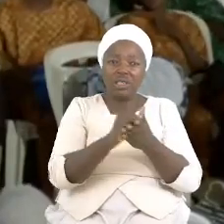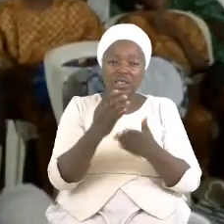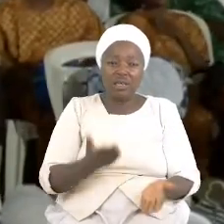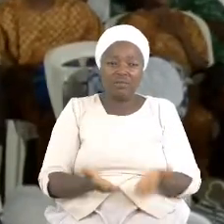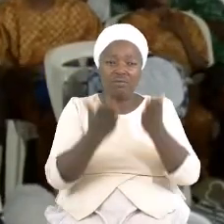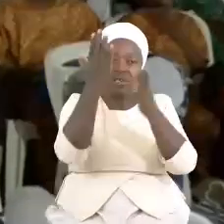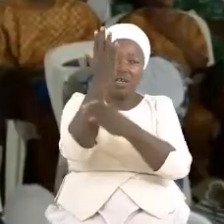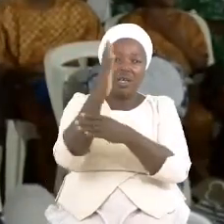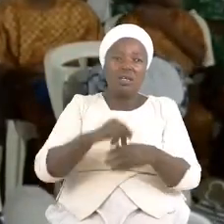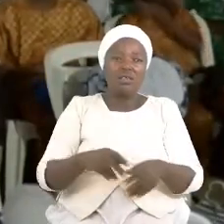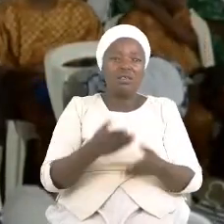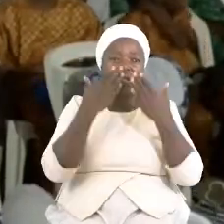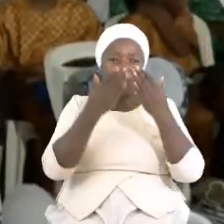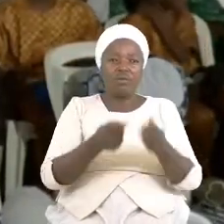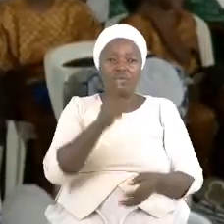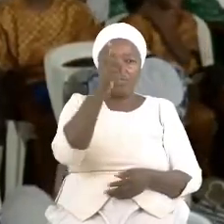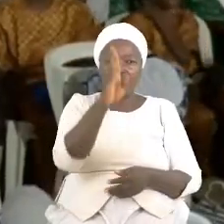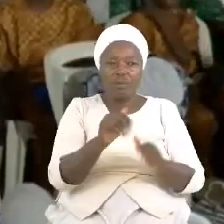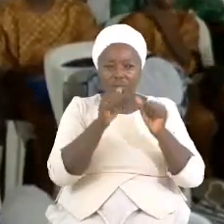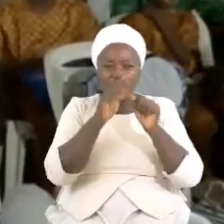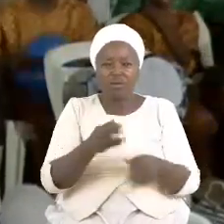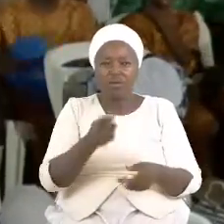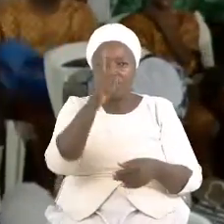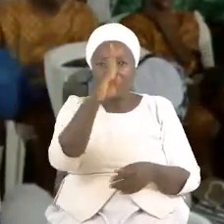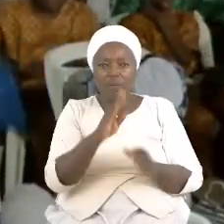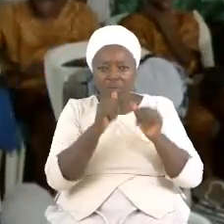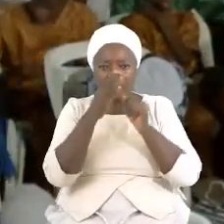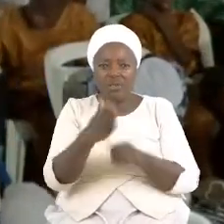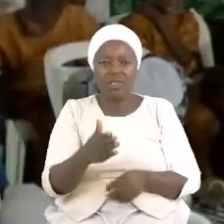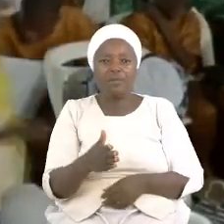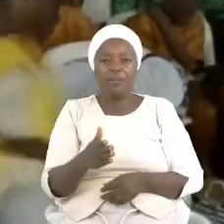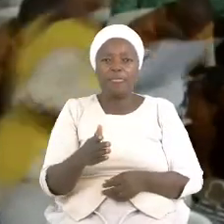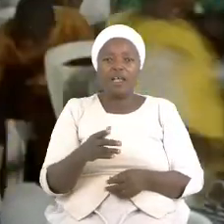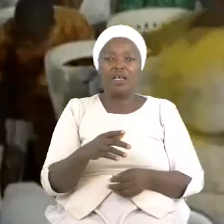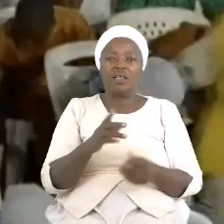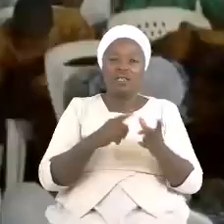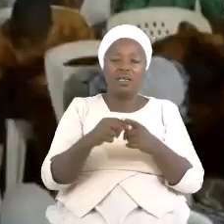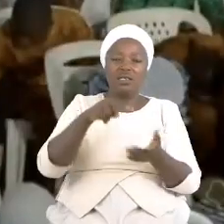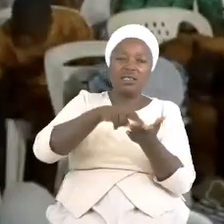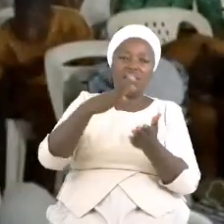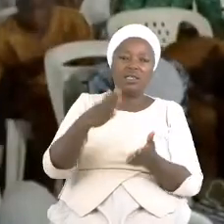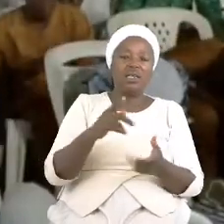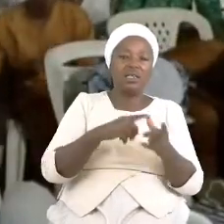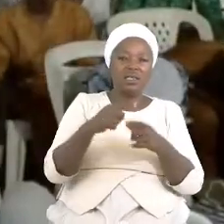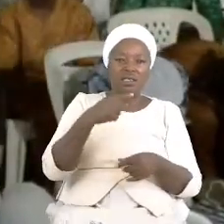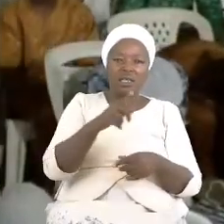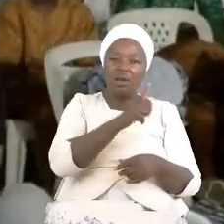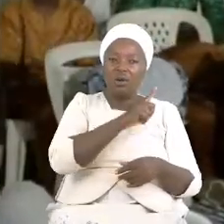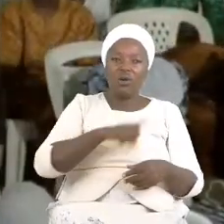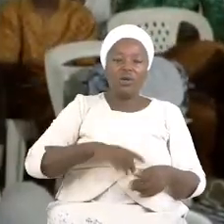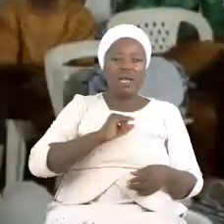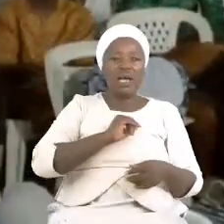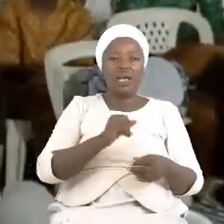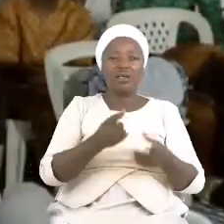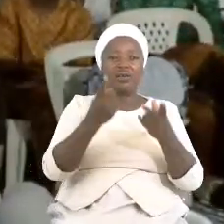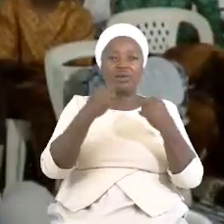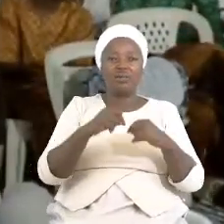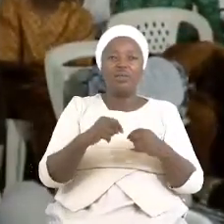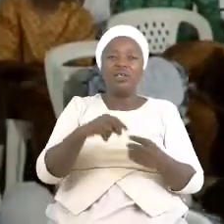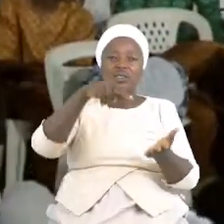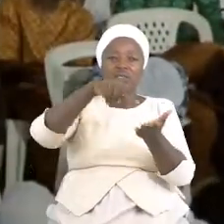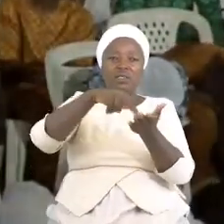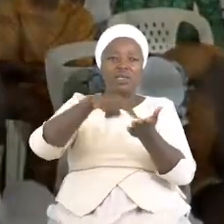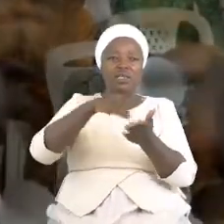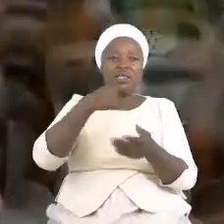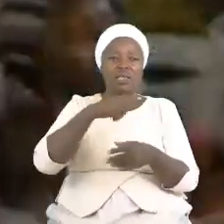bless, God bless you there. Stand up right now and say, Lord, I come. Thank you, thank you. Stand up and say, Lord, I